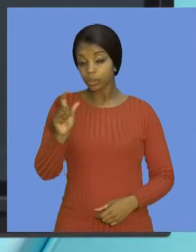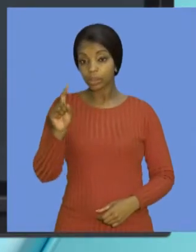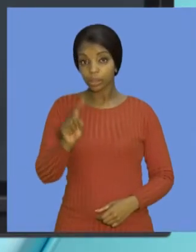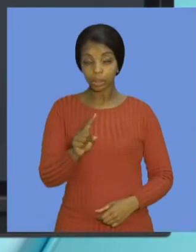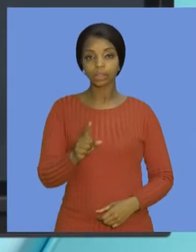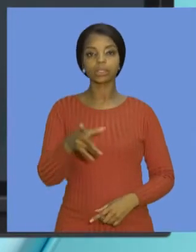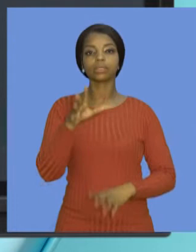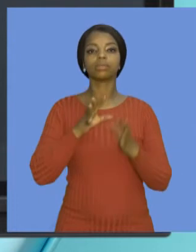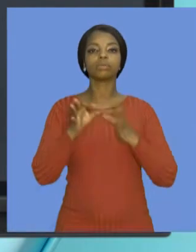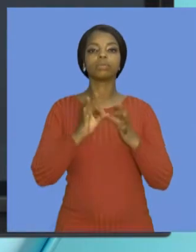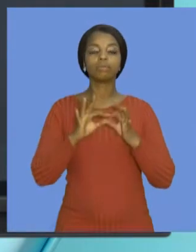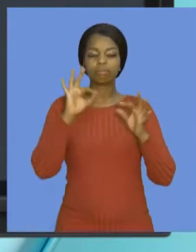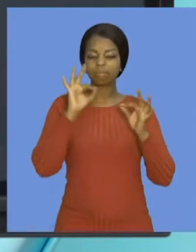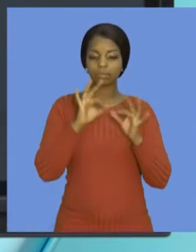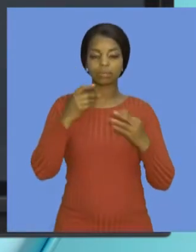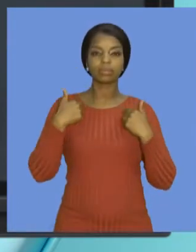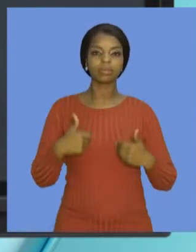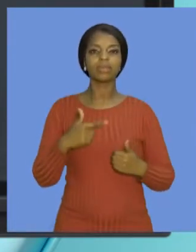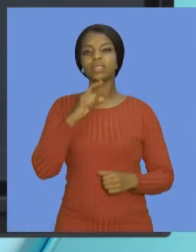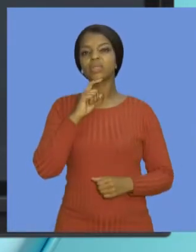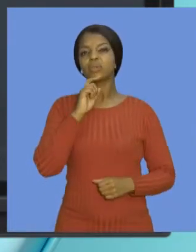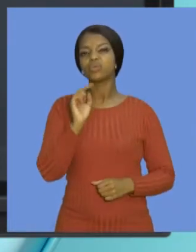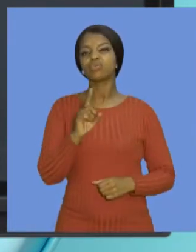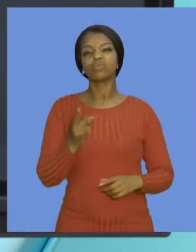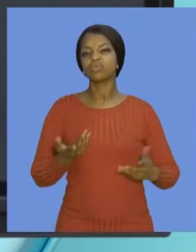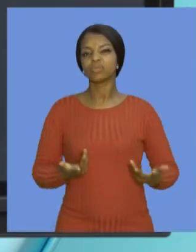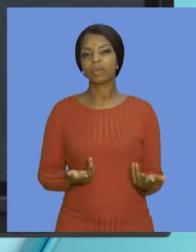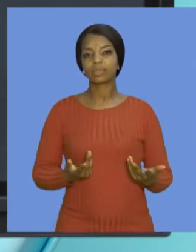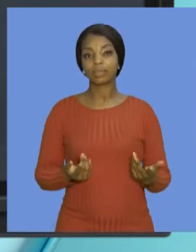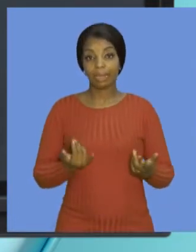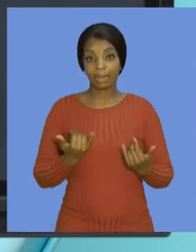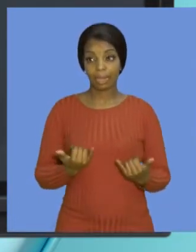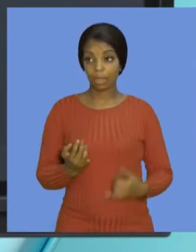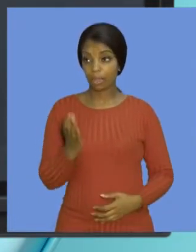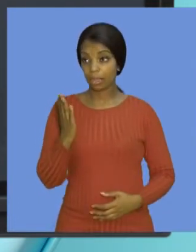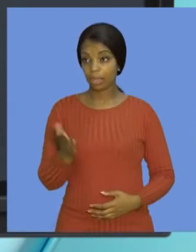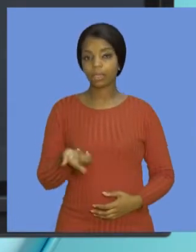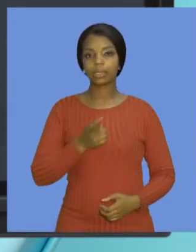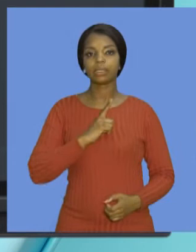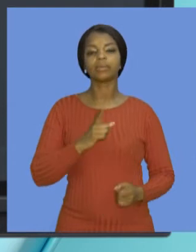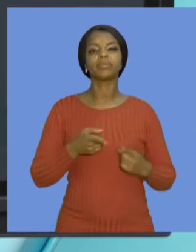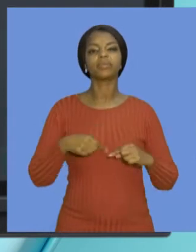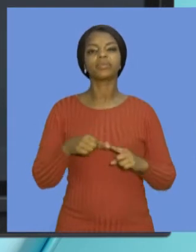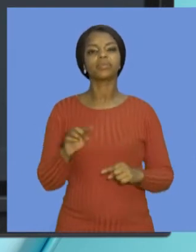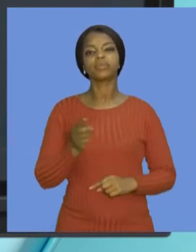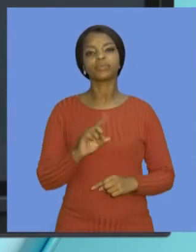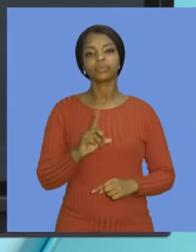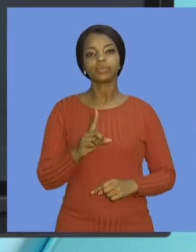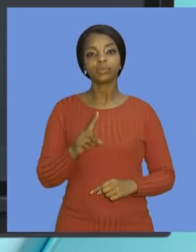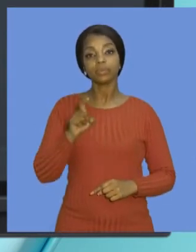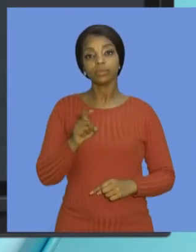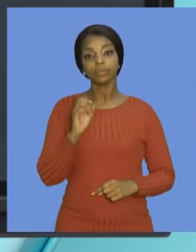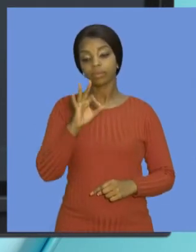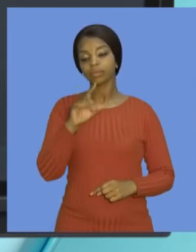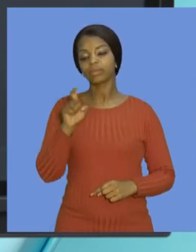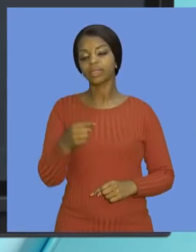what is it that you need to use in terms of the formula. So here they are telling us that the initial amount that Sam wants to